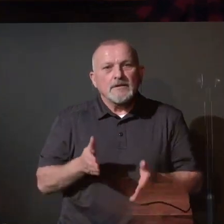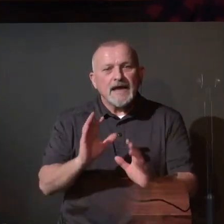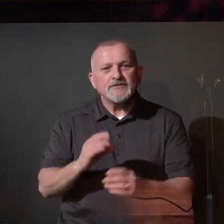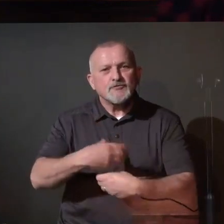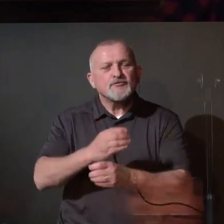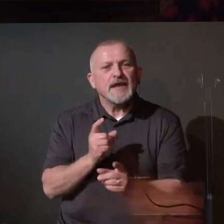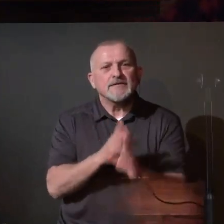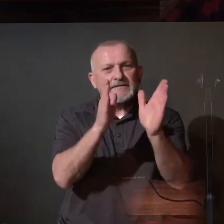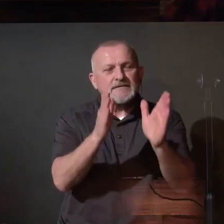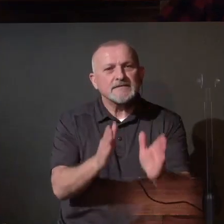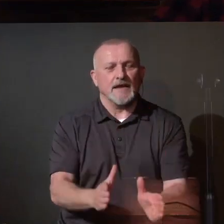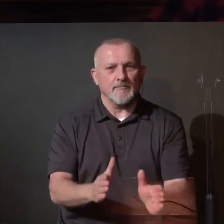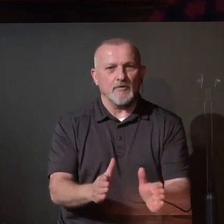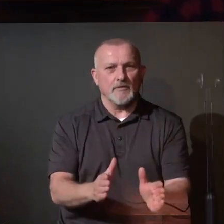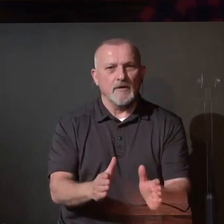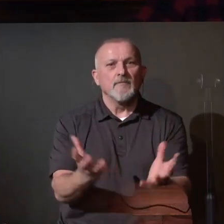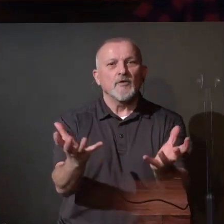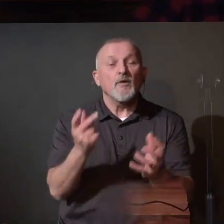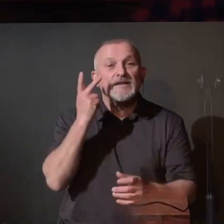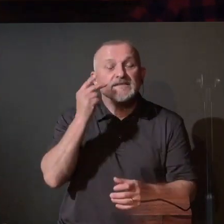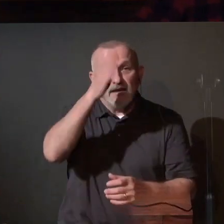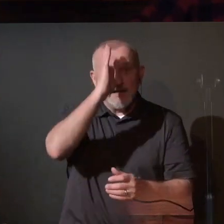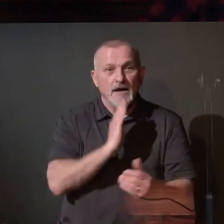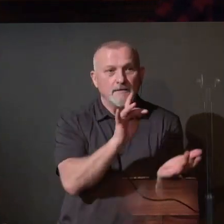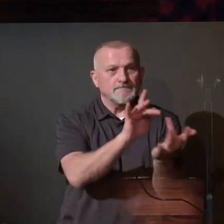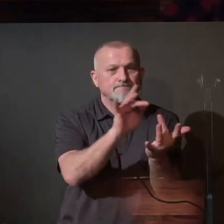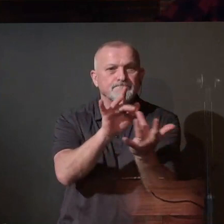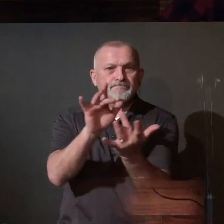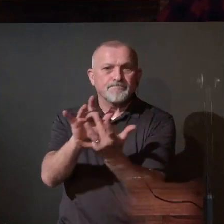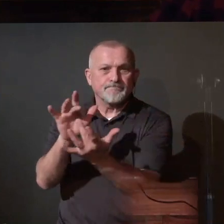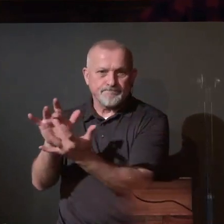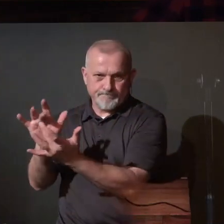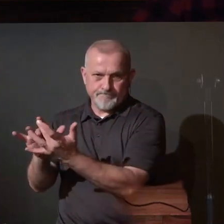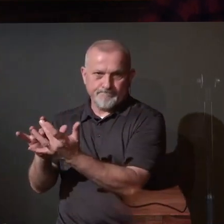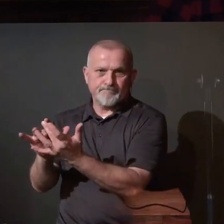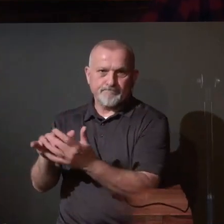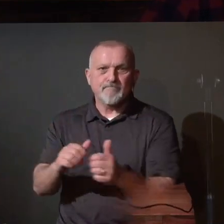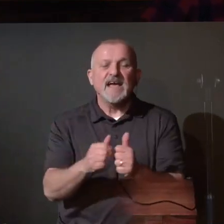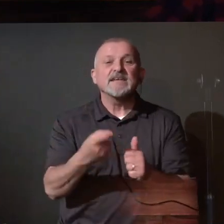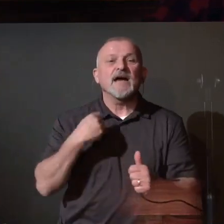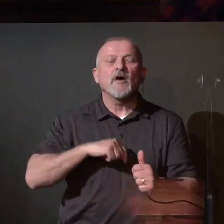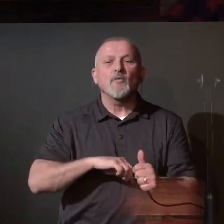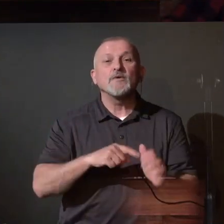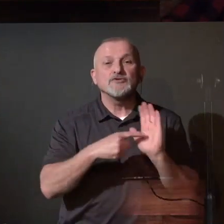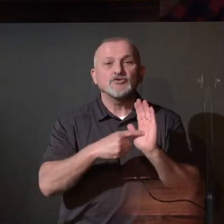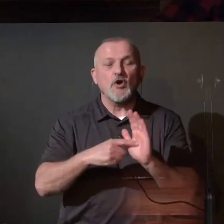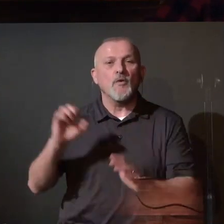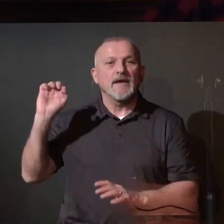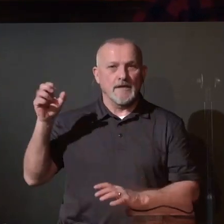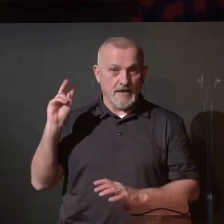Let's disciple. We want to see God move. This is the model of evangelism and